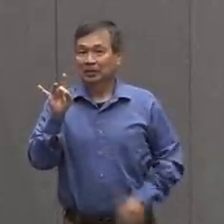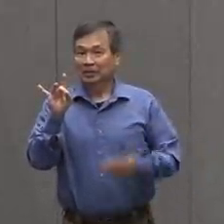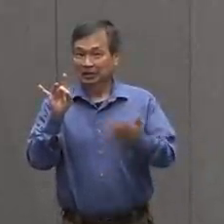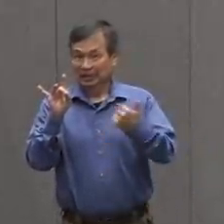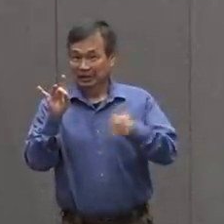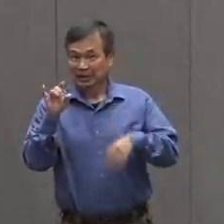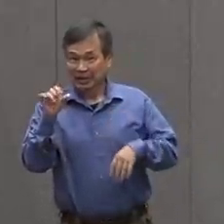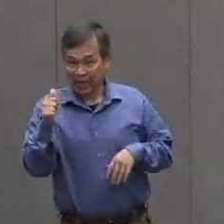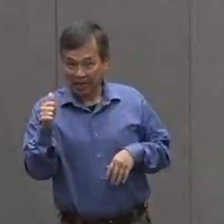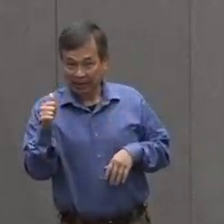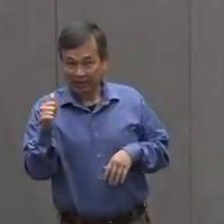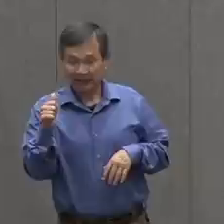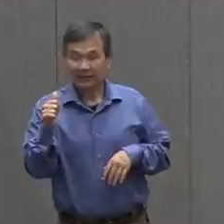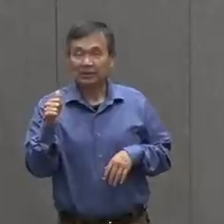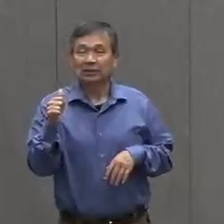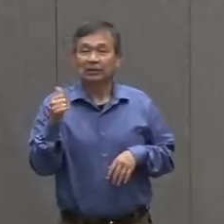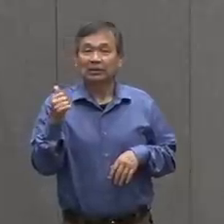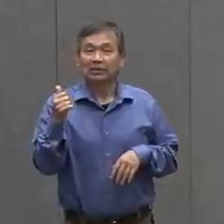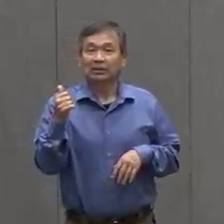10,